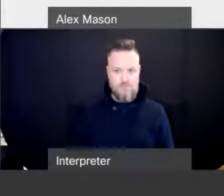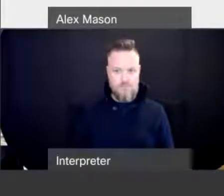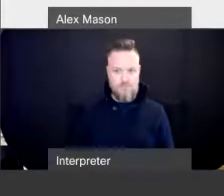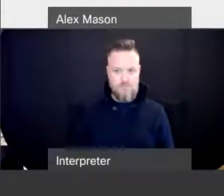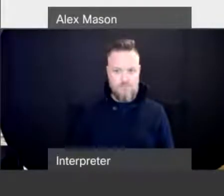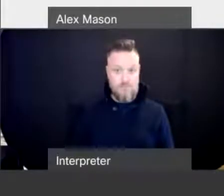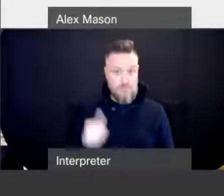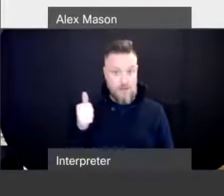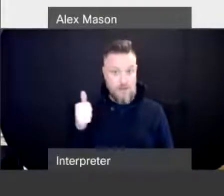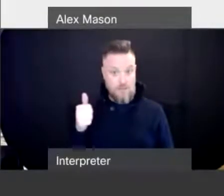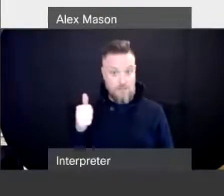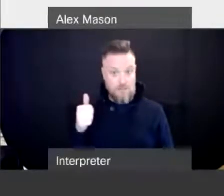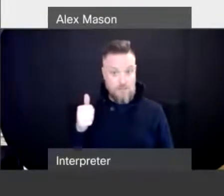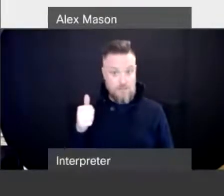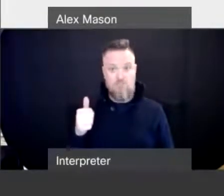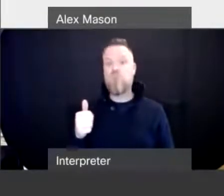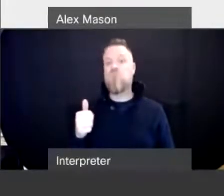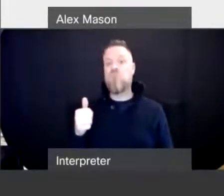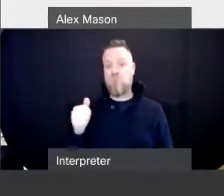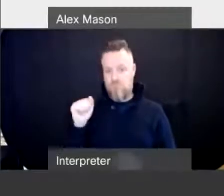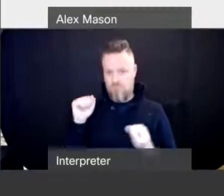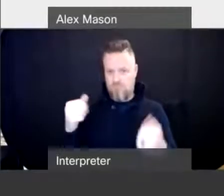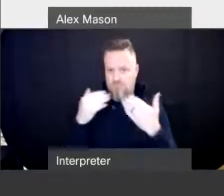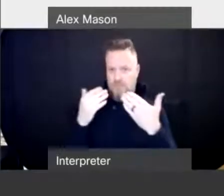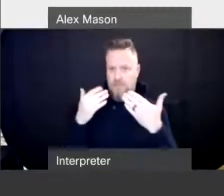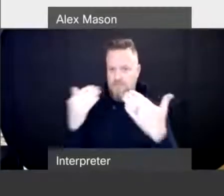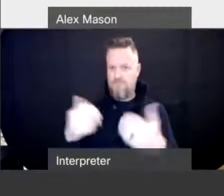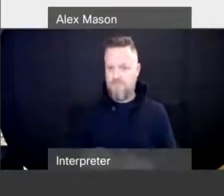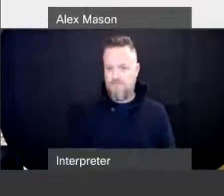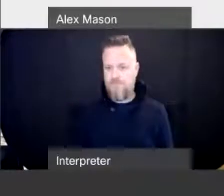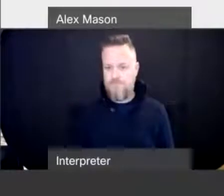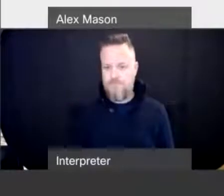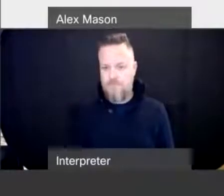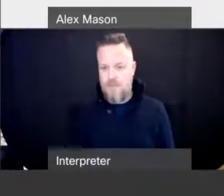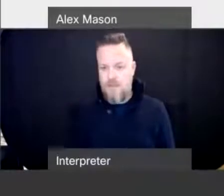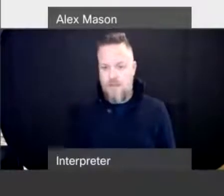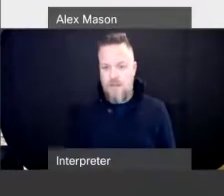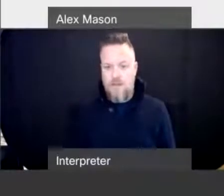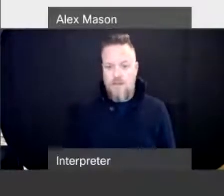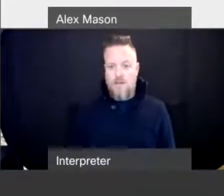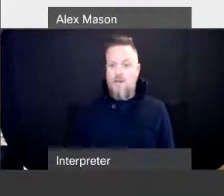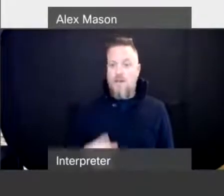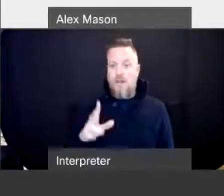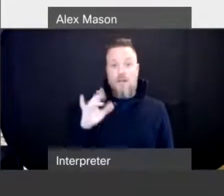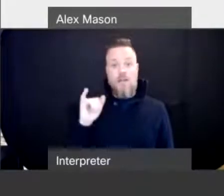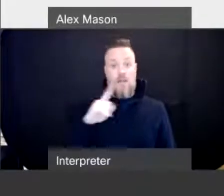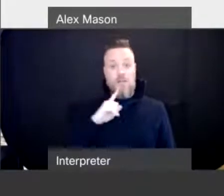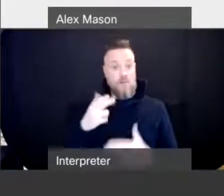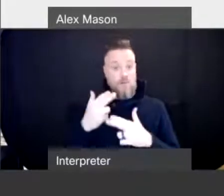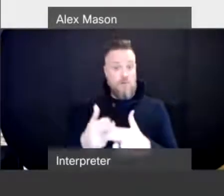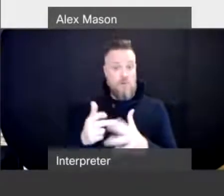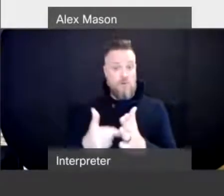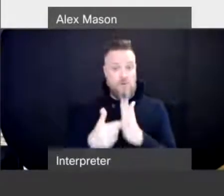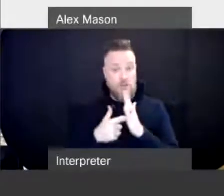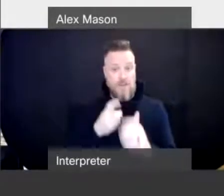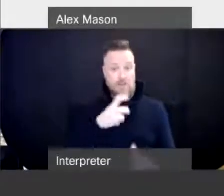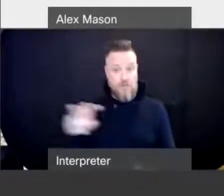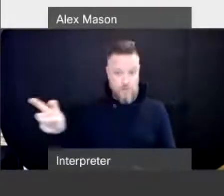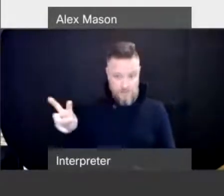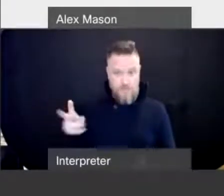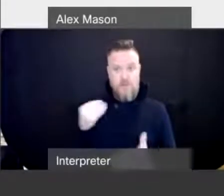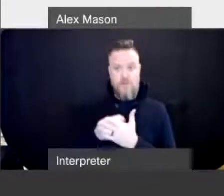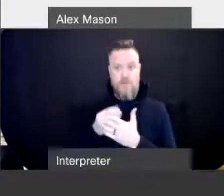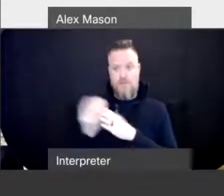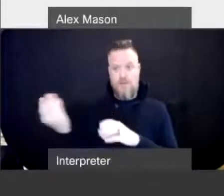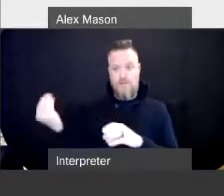Can you hear now? Yes, we can. Thank you. Okay. It is a demand transfer. So money's deposited into the state